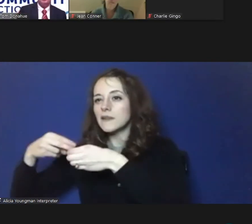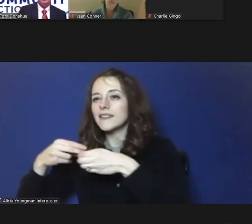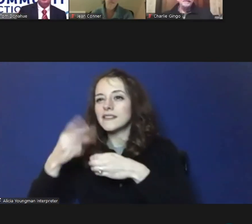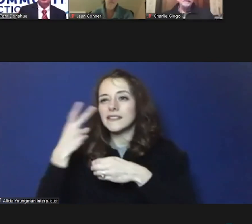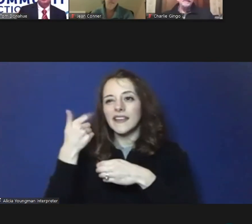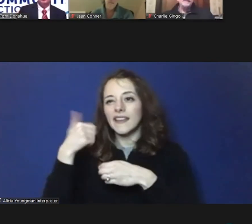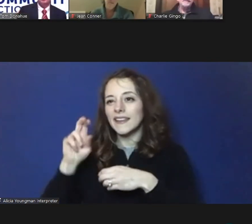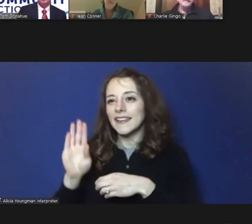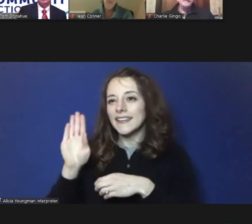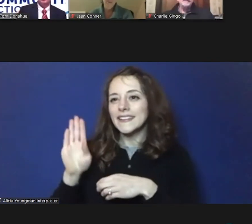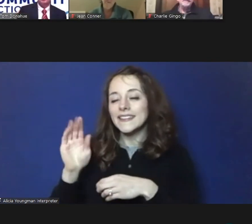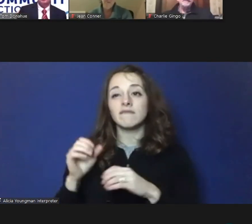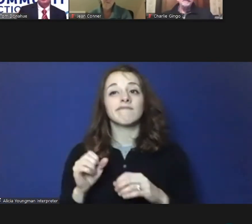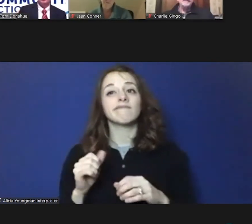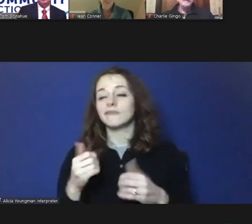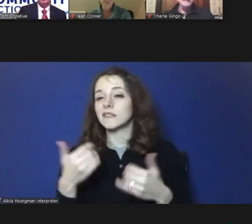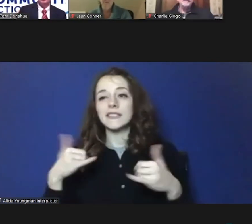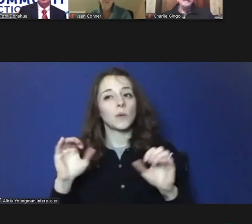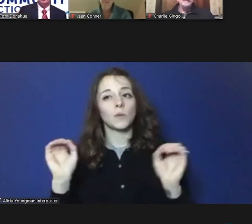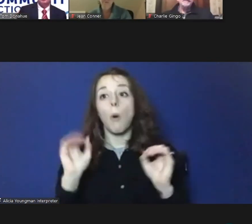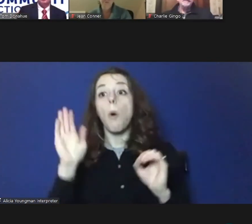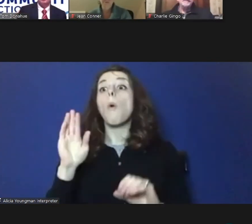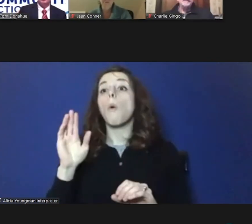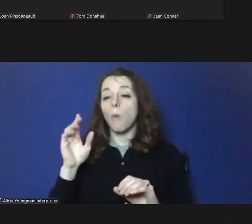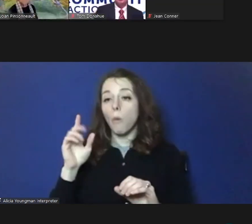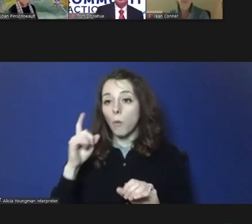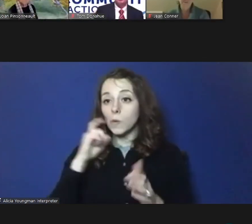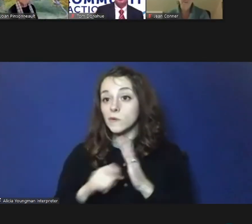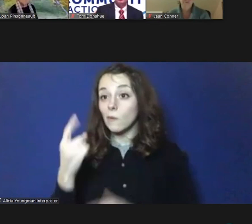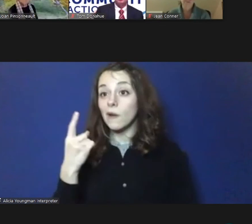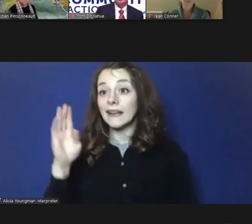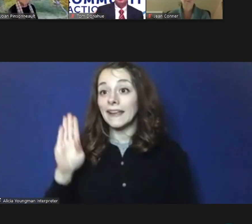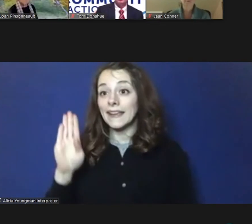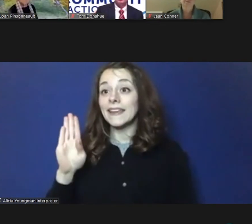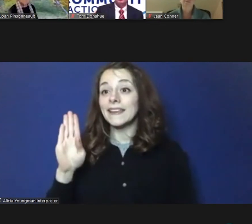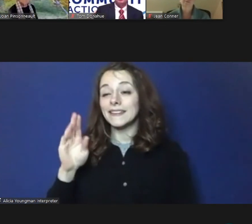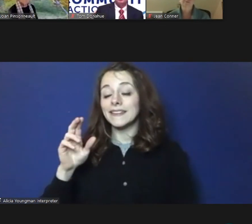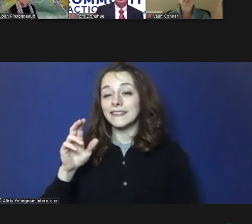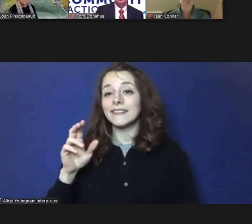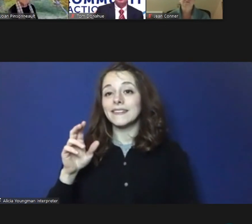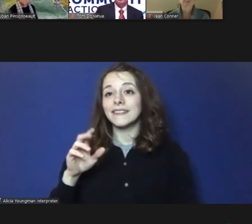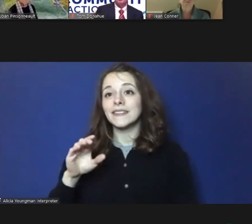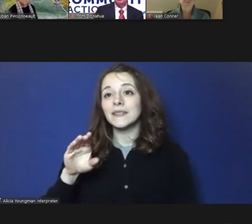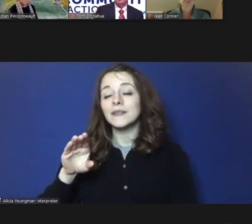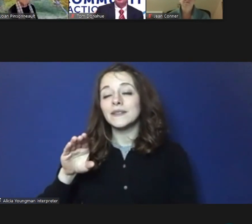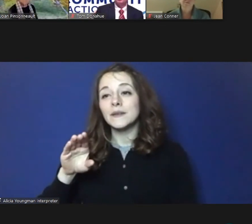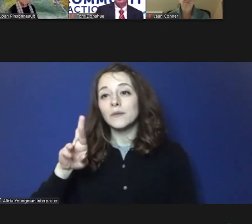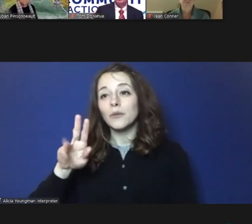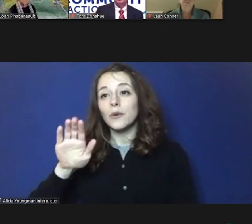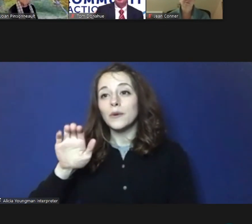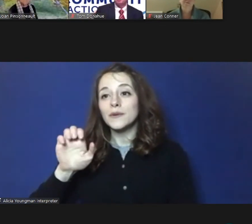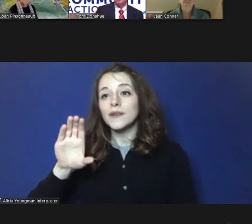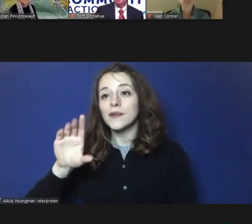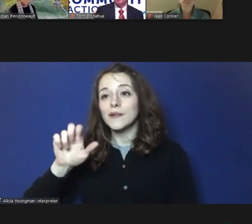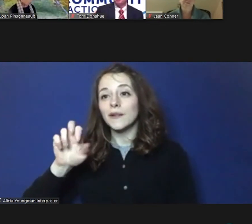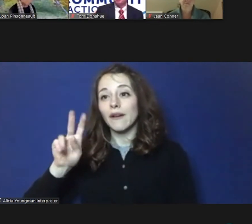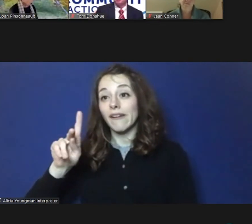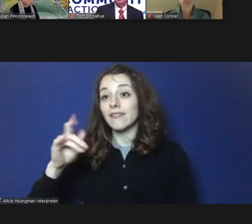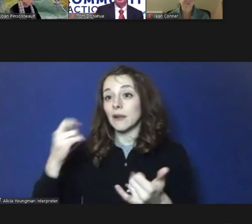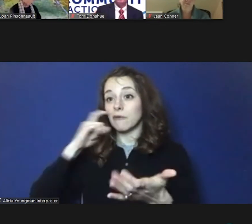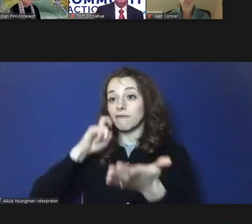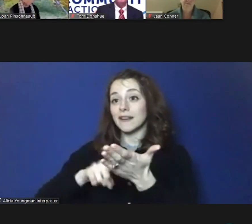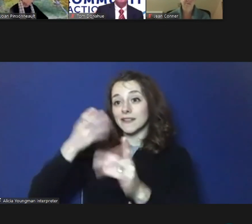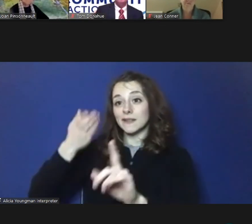I see And there are no hands up. Oh, there's one hand up in the panelists. there Let's is see, we've Bruce got, Clark. yep. Bruce, you are